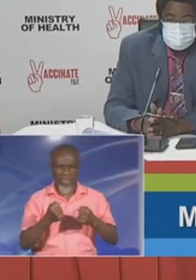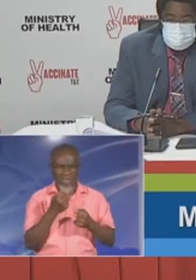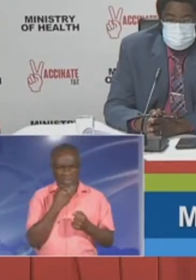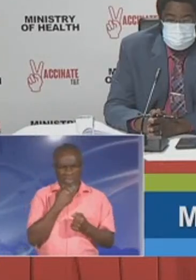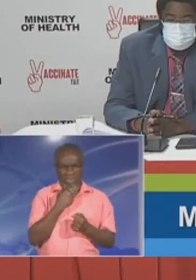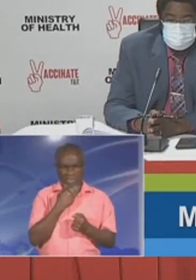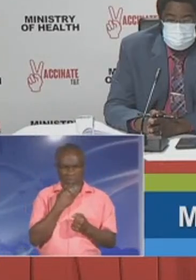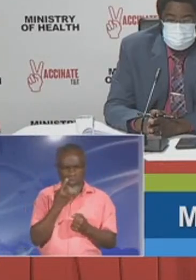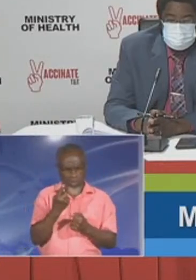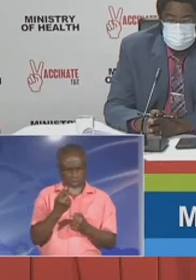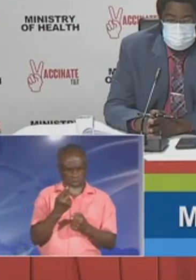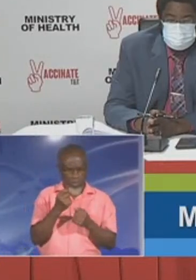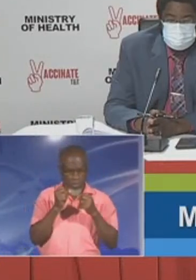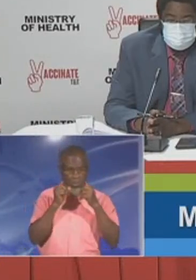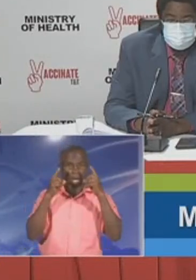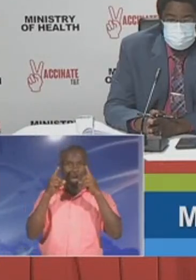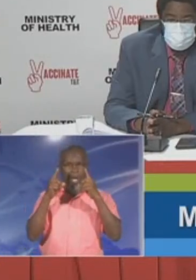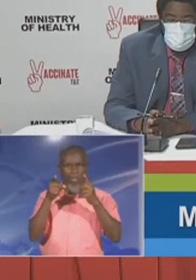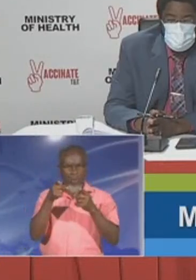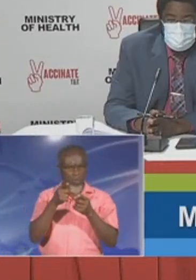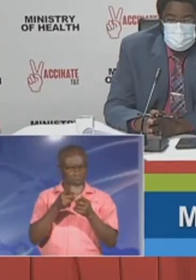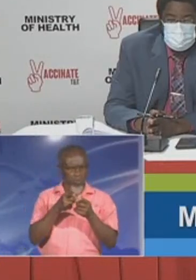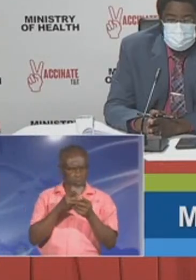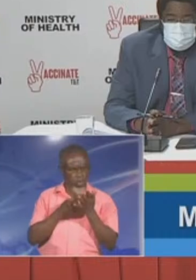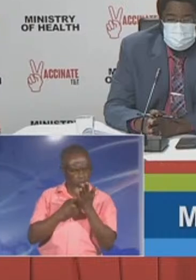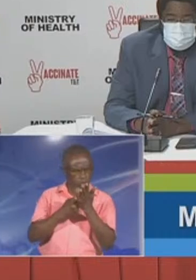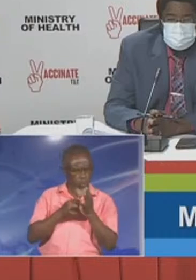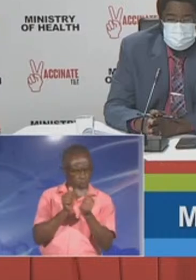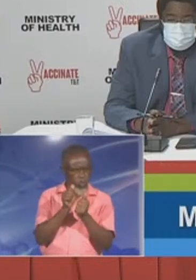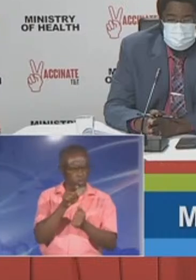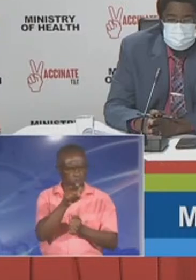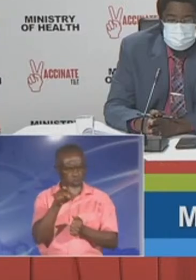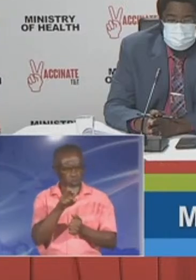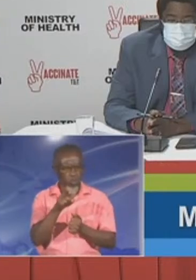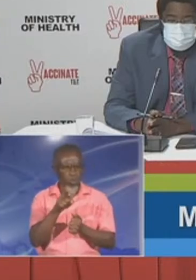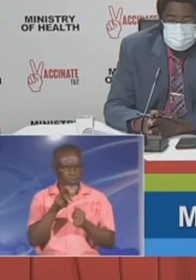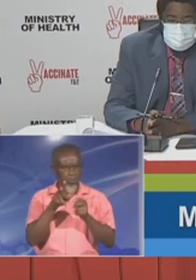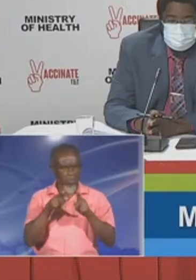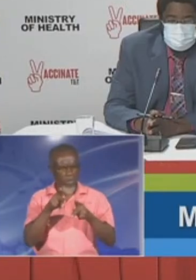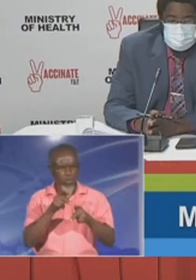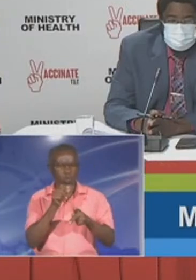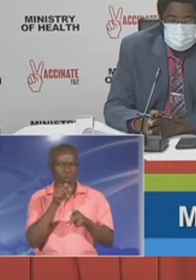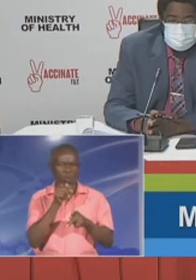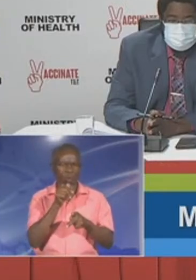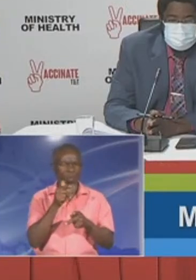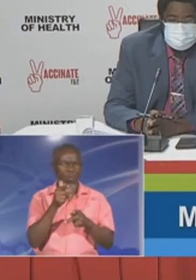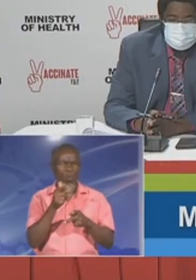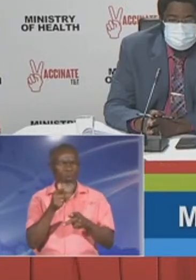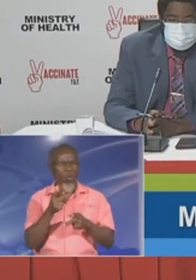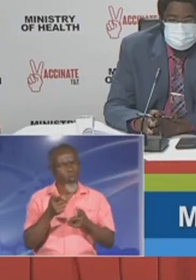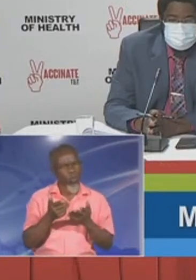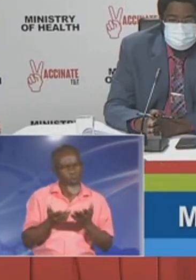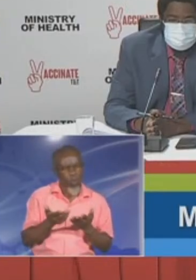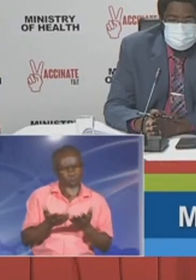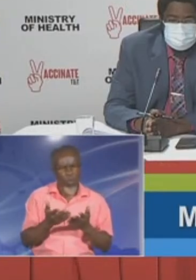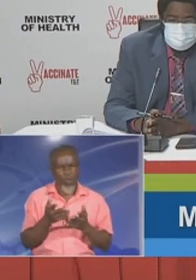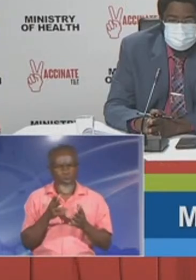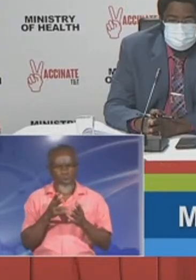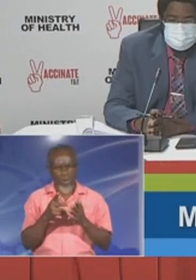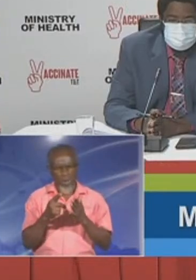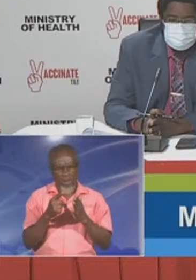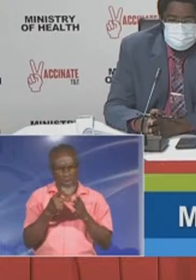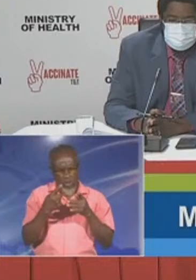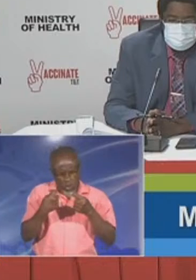some people who are contemplating death by suicide are not actually depressed and